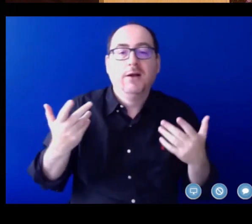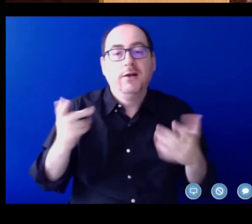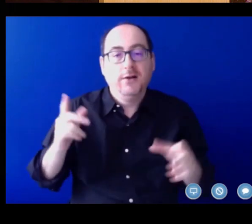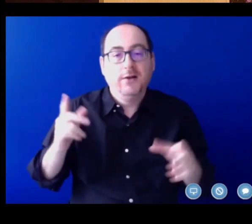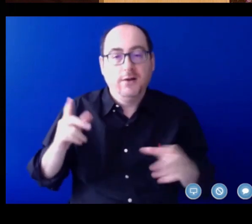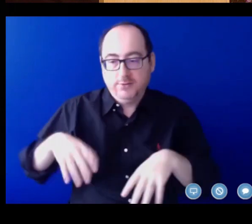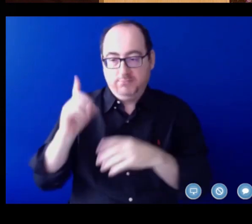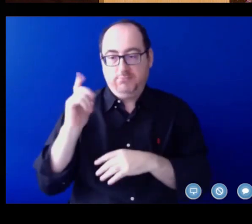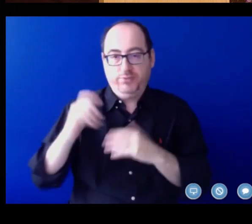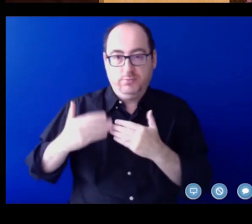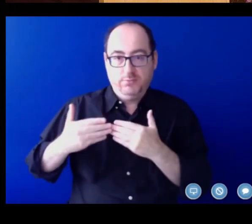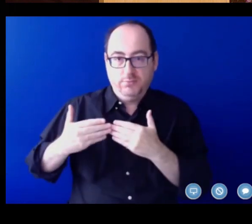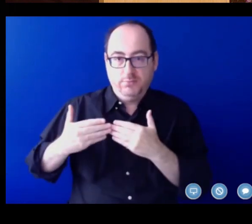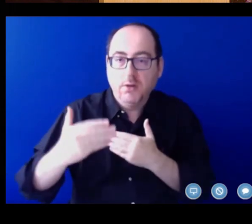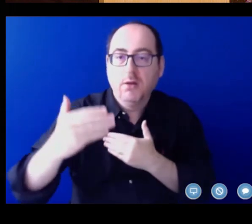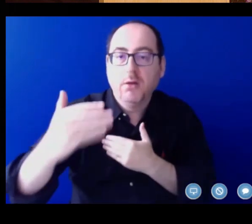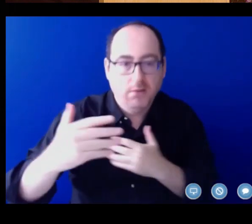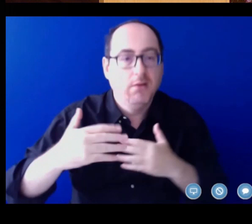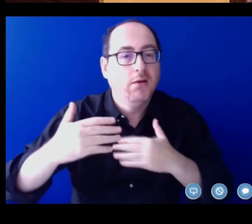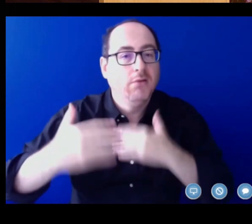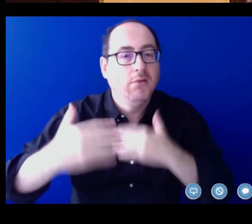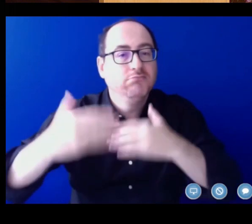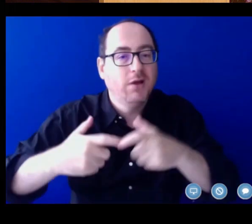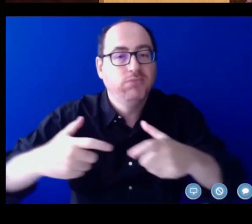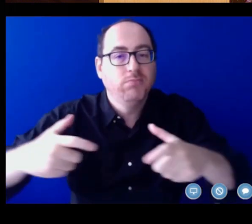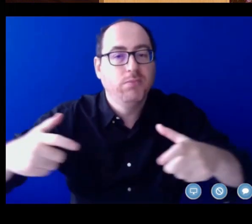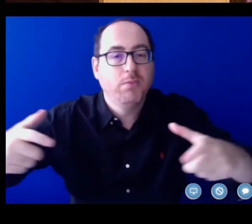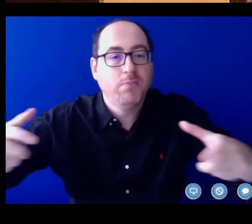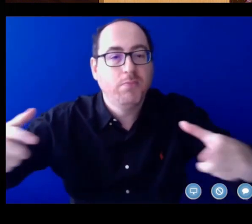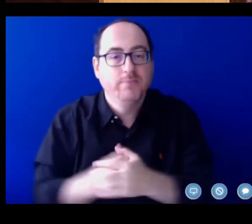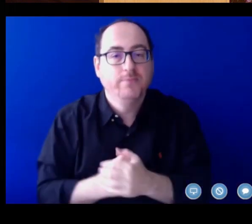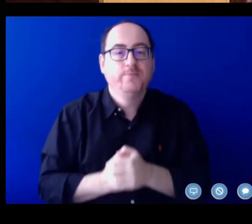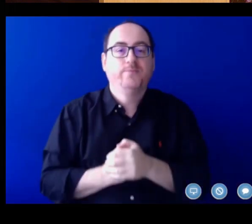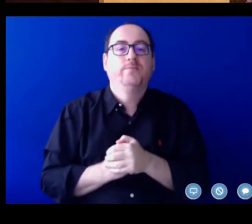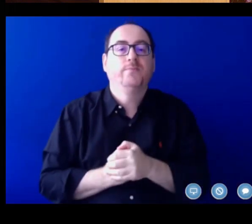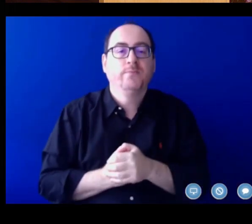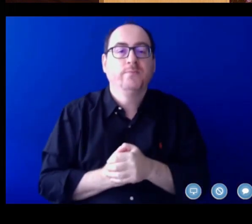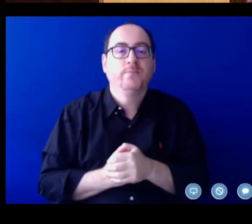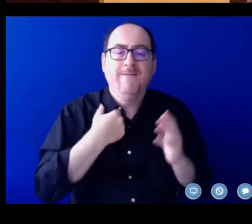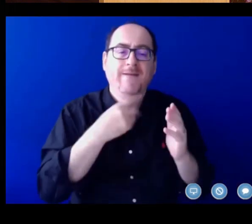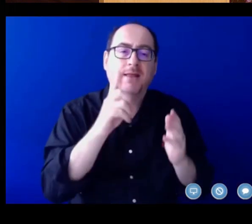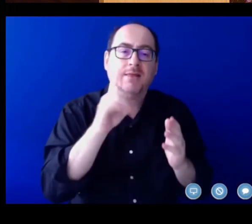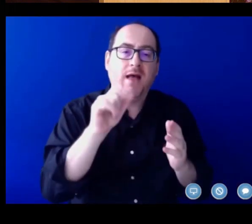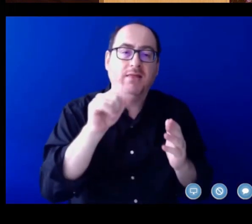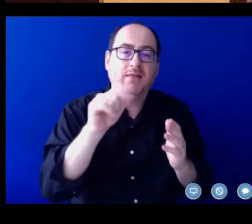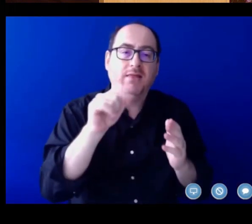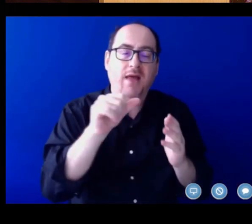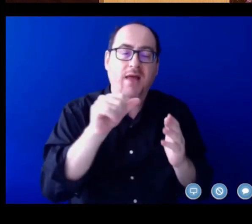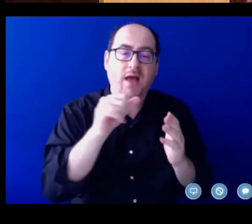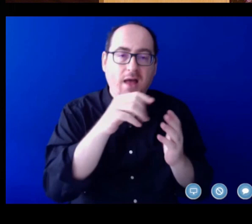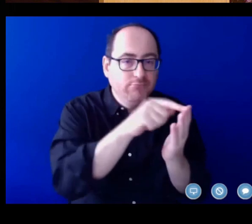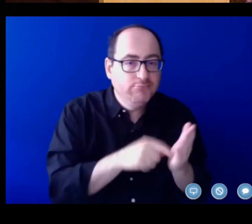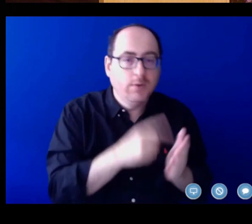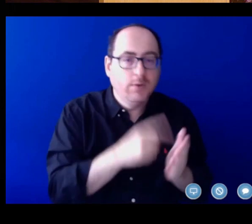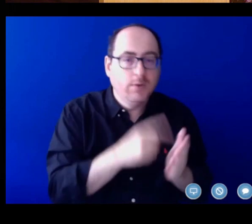that we got for 100 participants who were present at both the beginning and the end showed a statistically significant increase in the